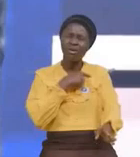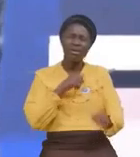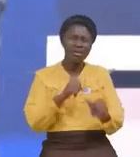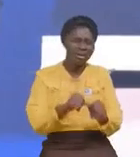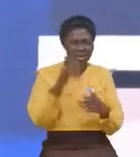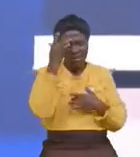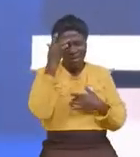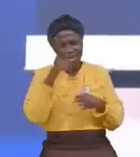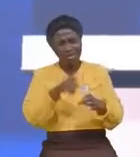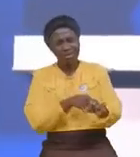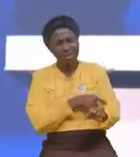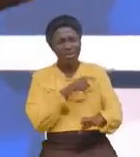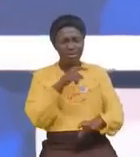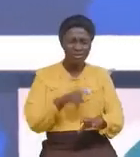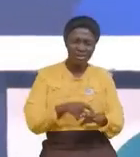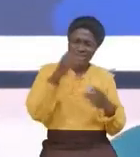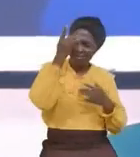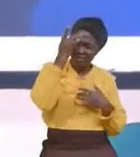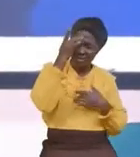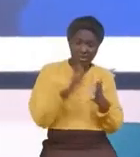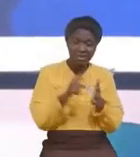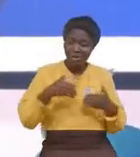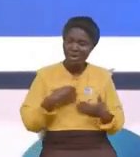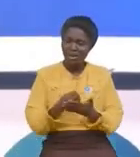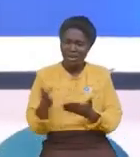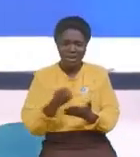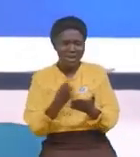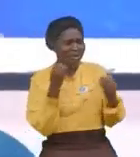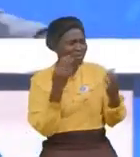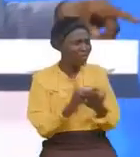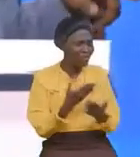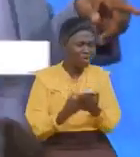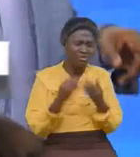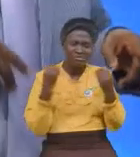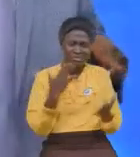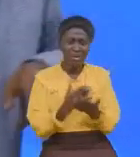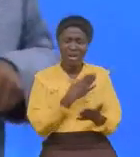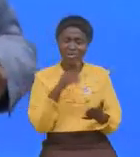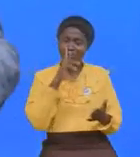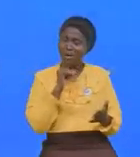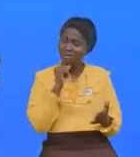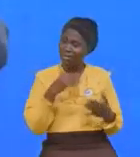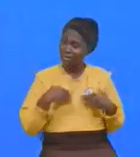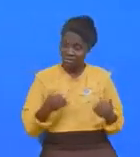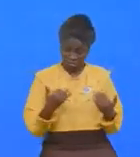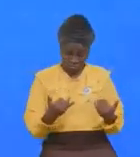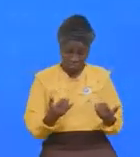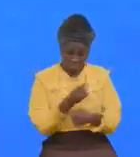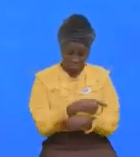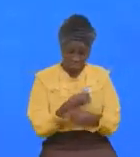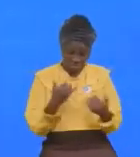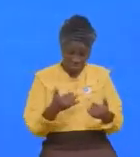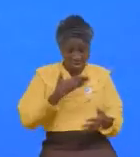long-standing disease that you have spent so much money on and they have not been healed, this very day, the best